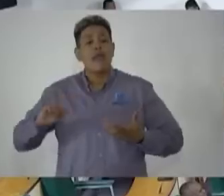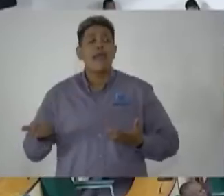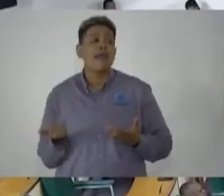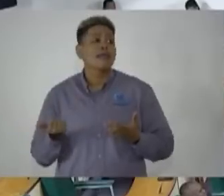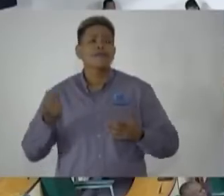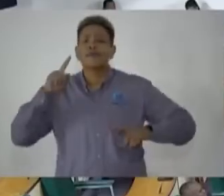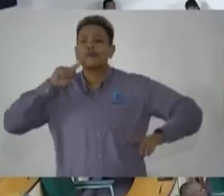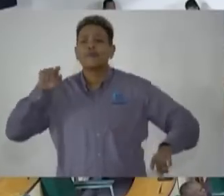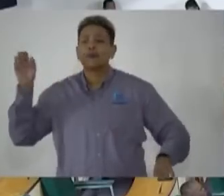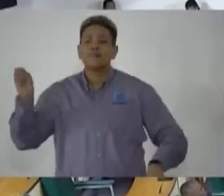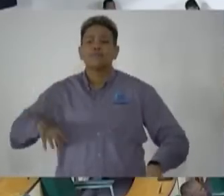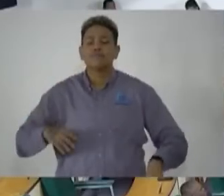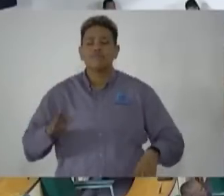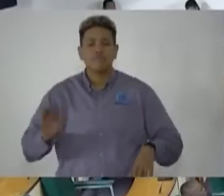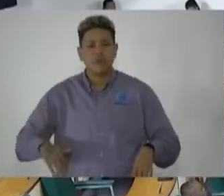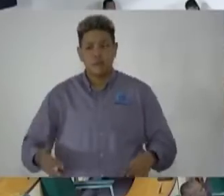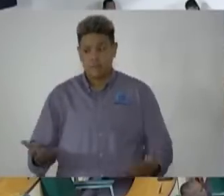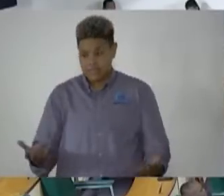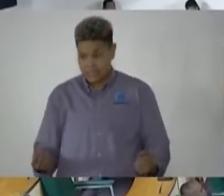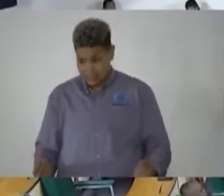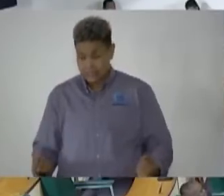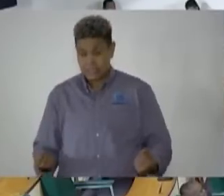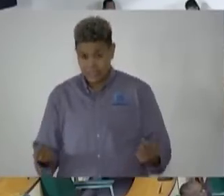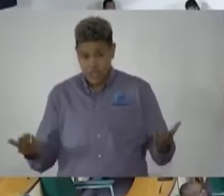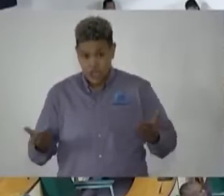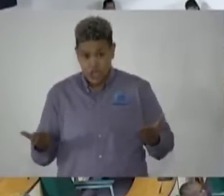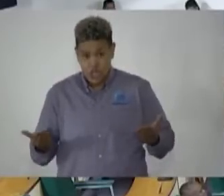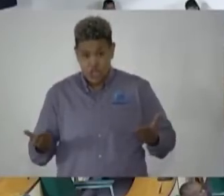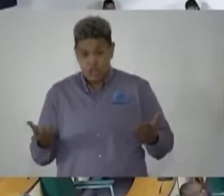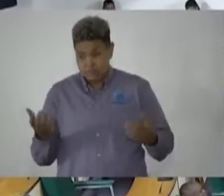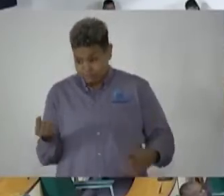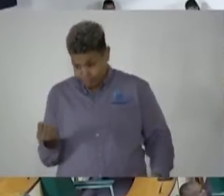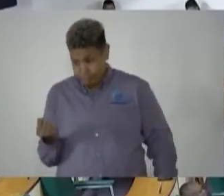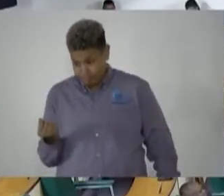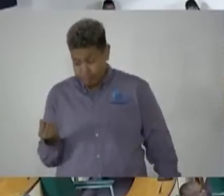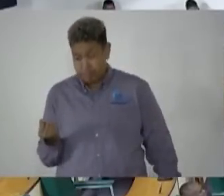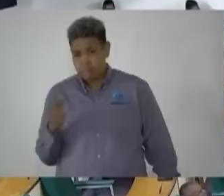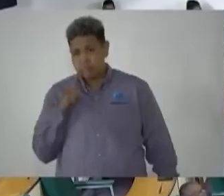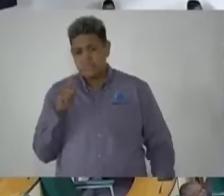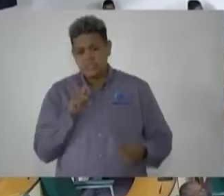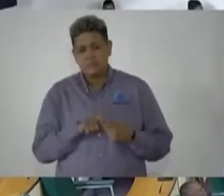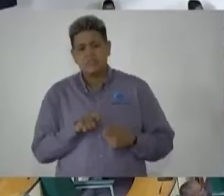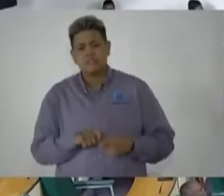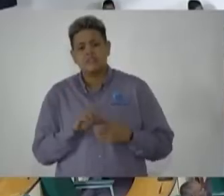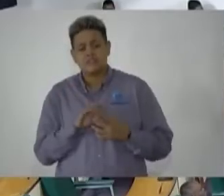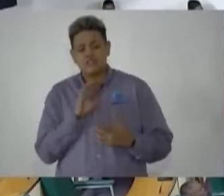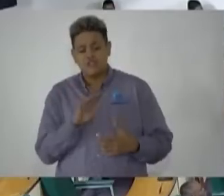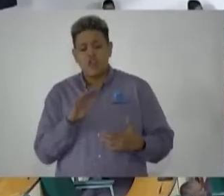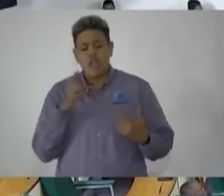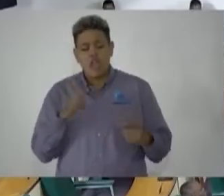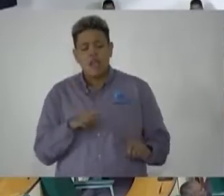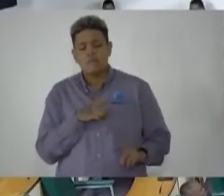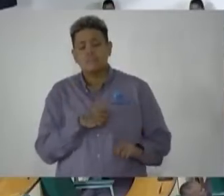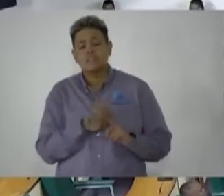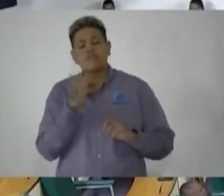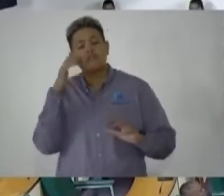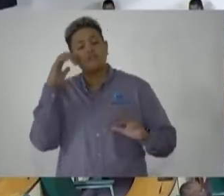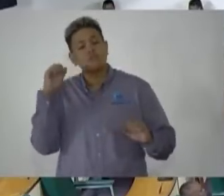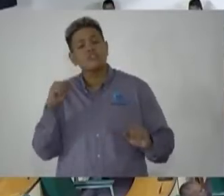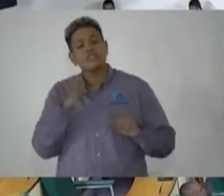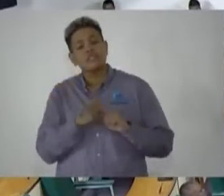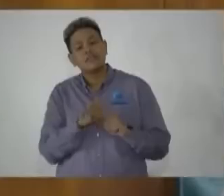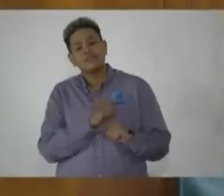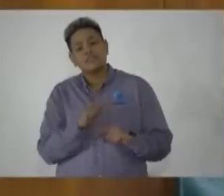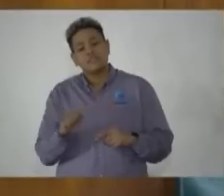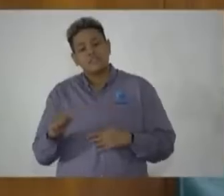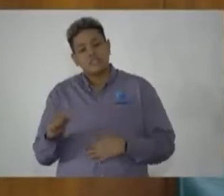Parliament's reports, comes to the Parliament, and specifically in your case, to you as President of the